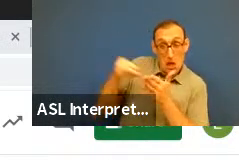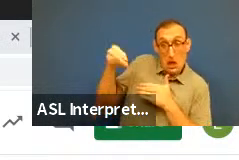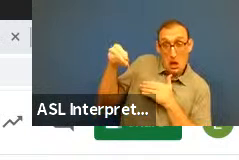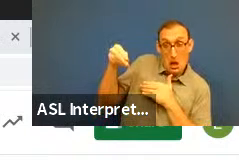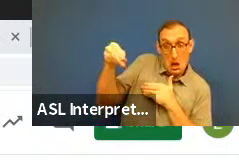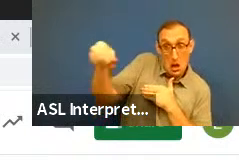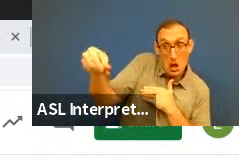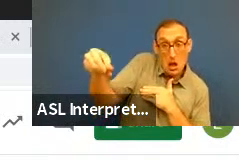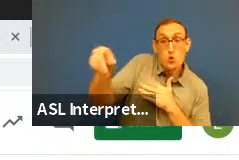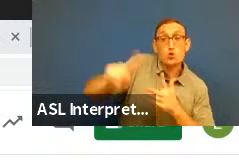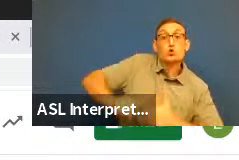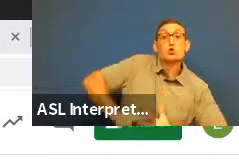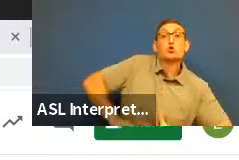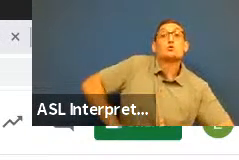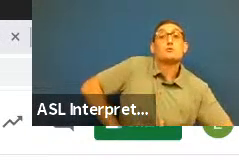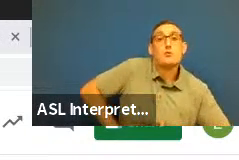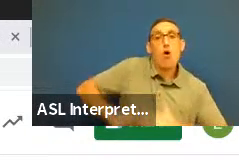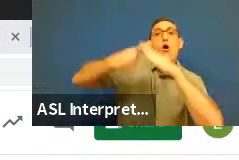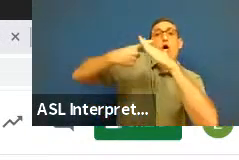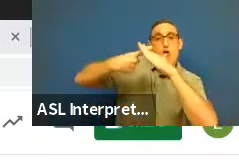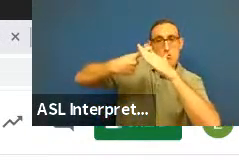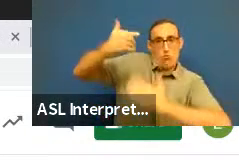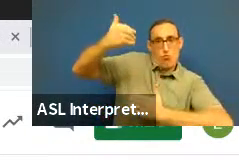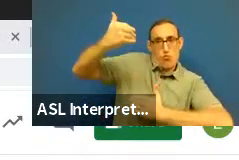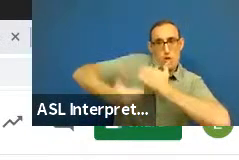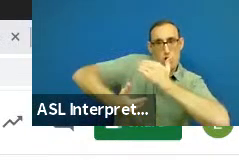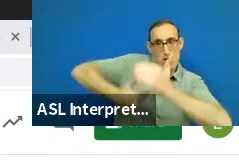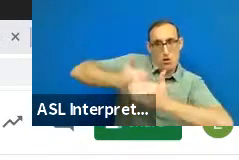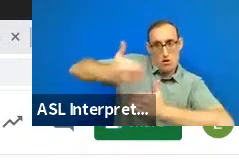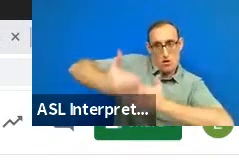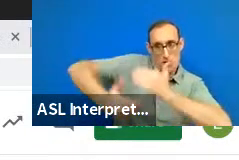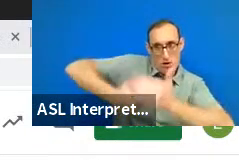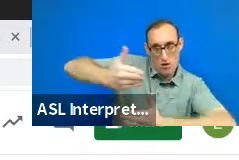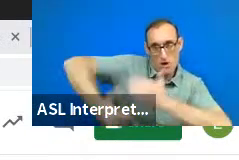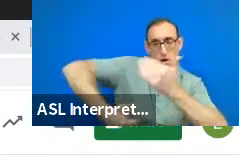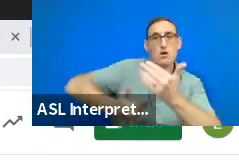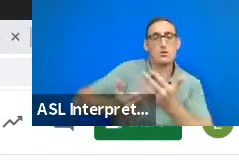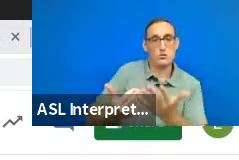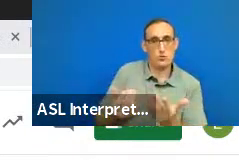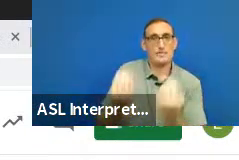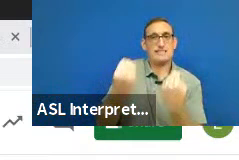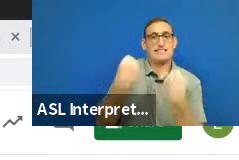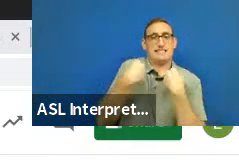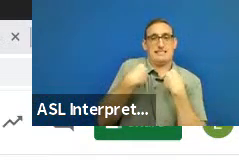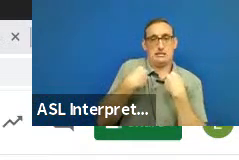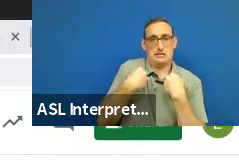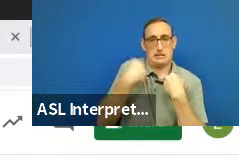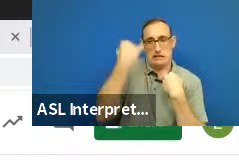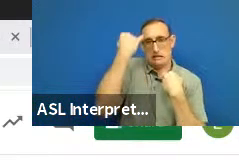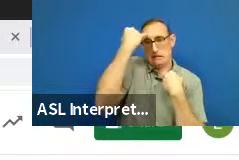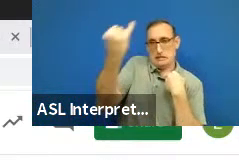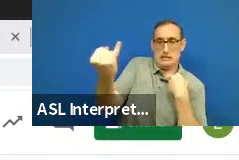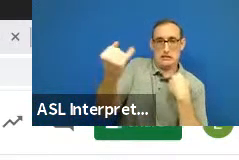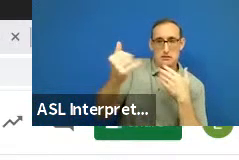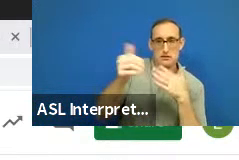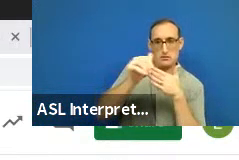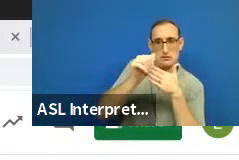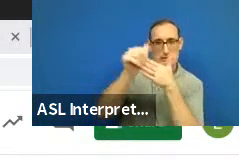this, first time around, sit down and guide us on what it is that we